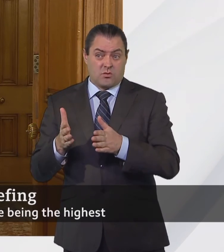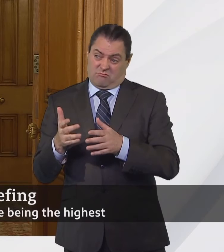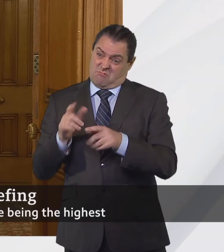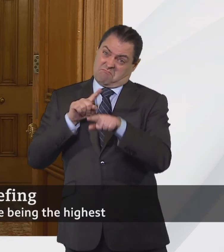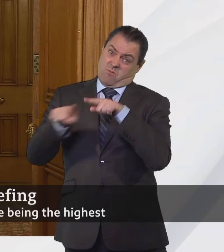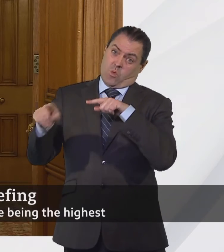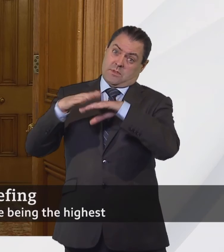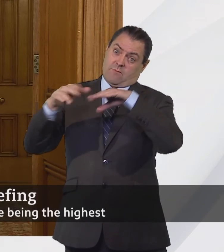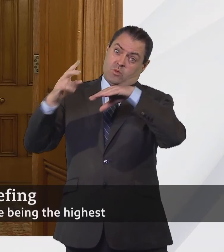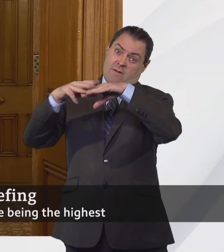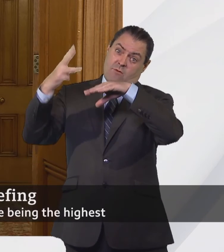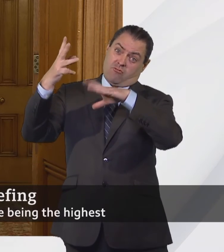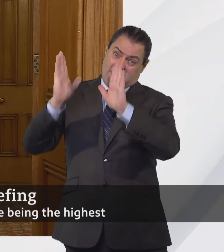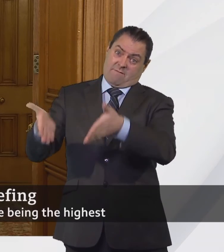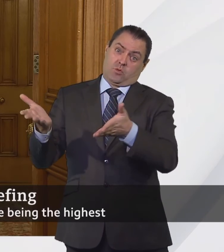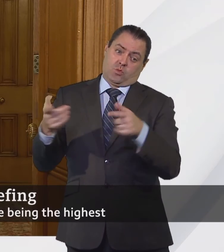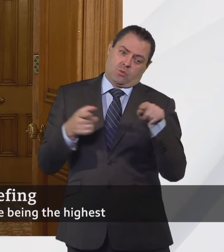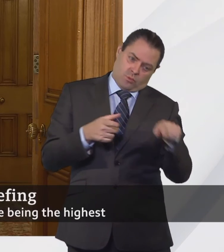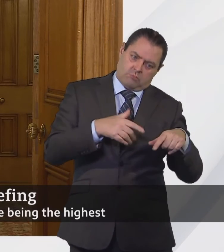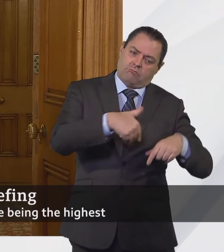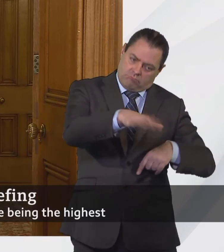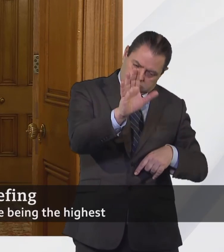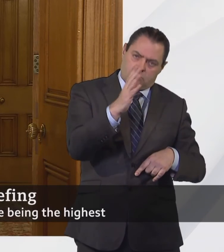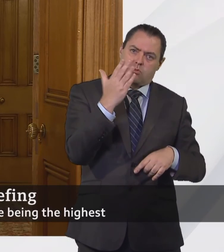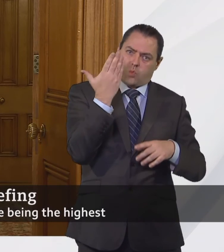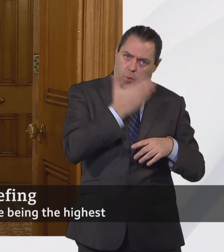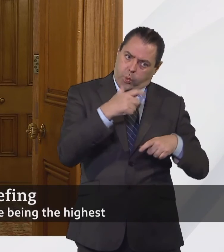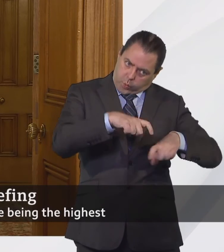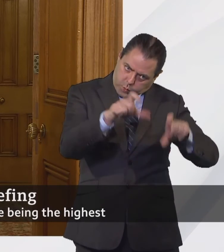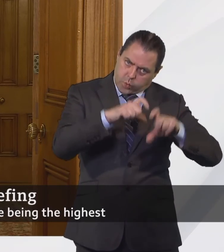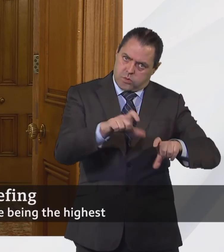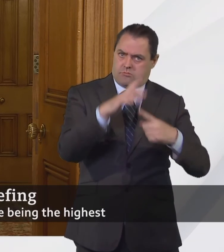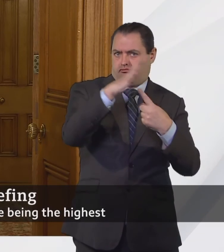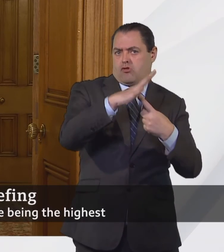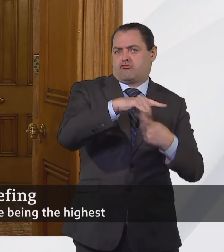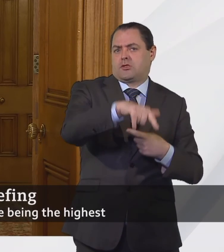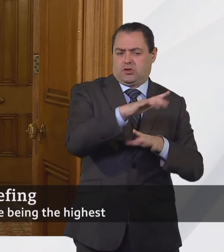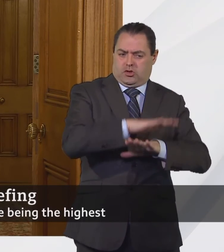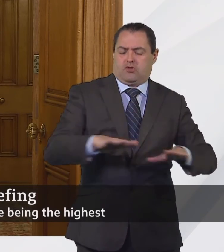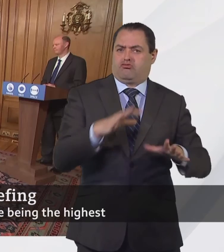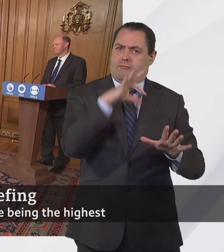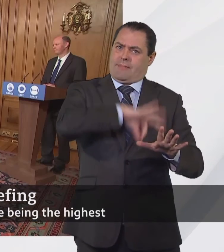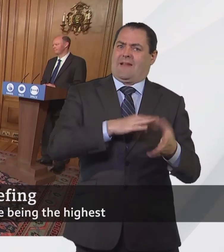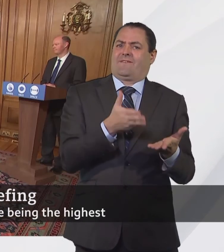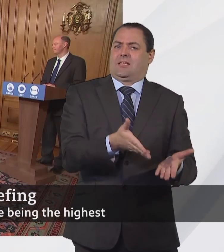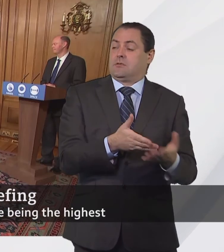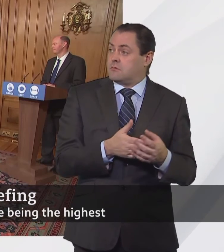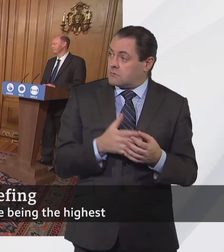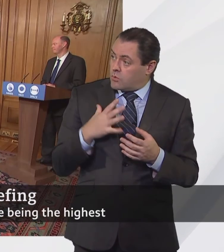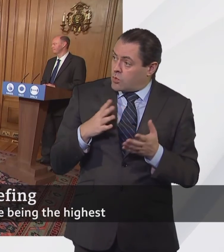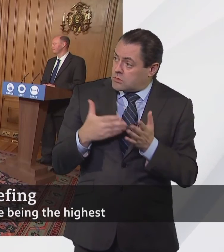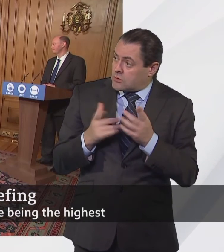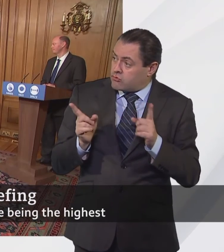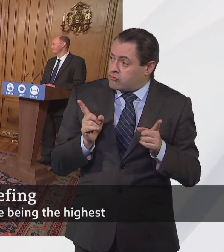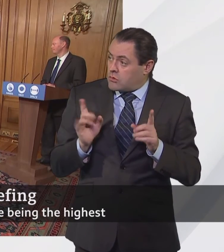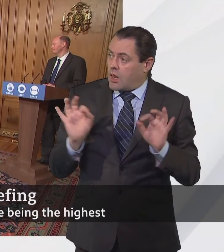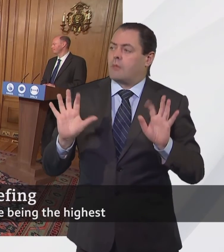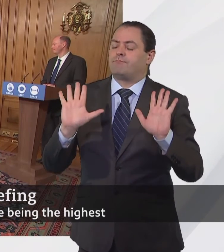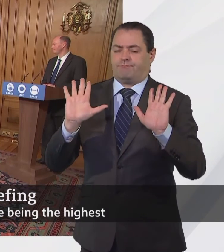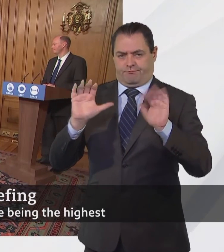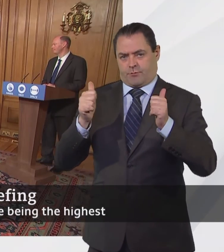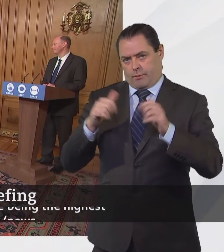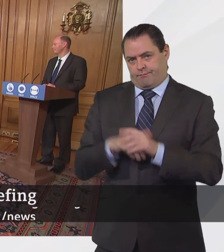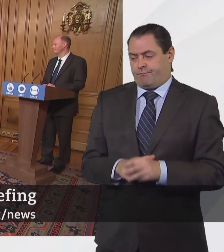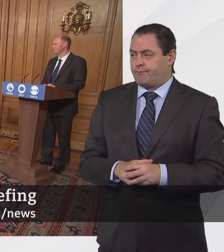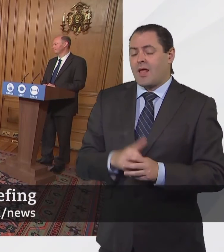of society, but schools really are a priority. Anything you want to add on schools? Thank you